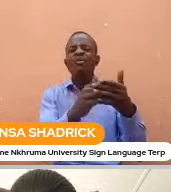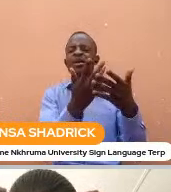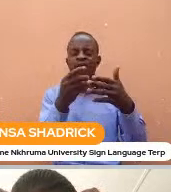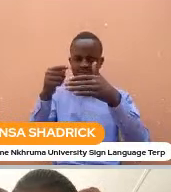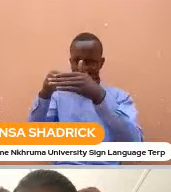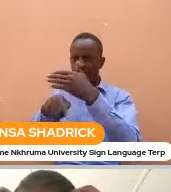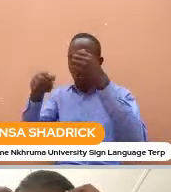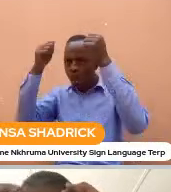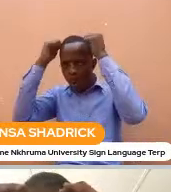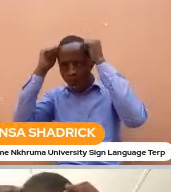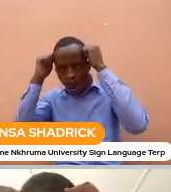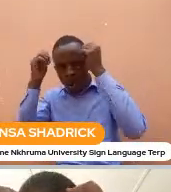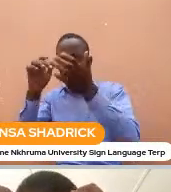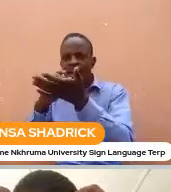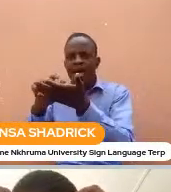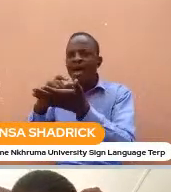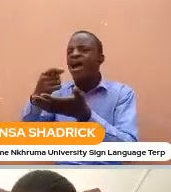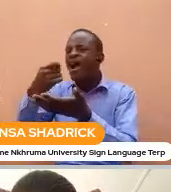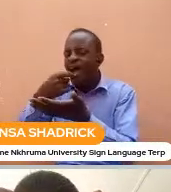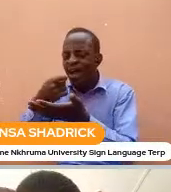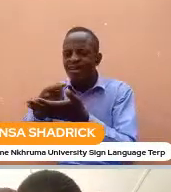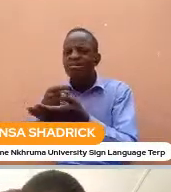right age, what is that age?